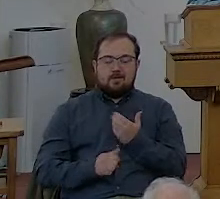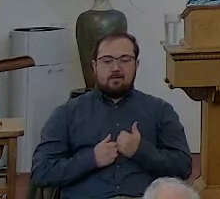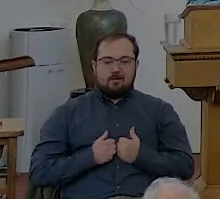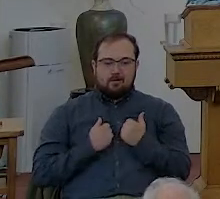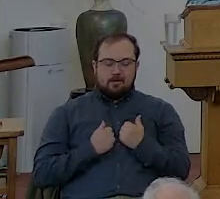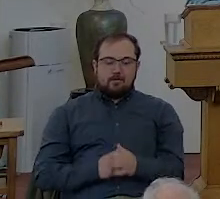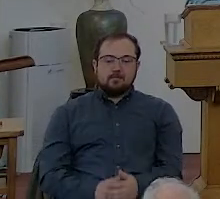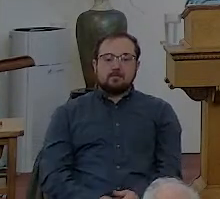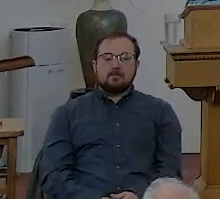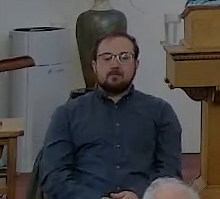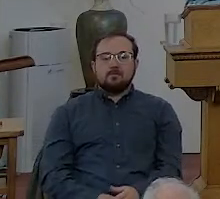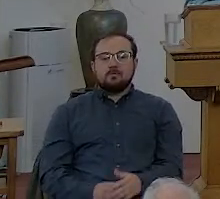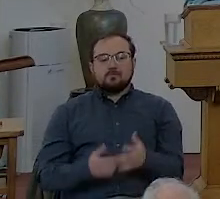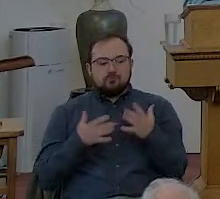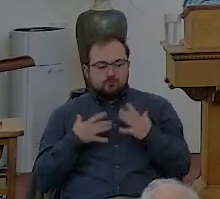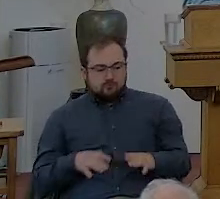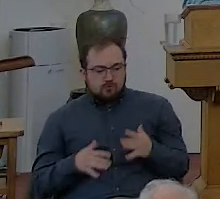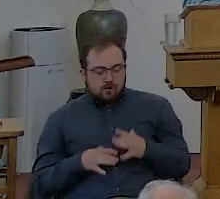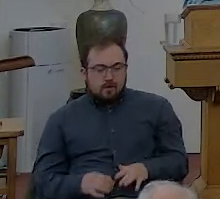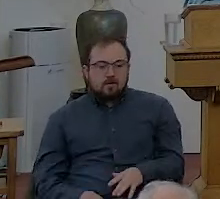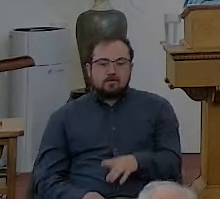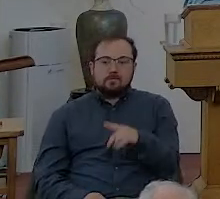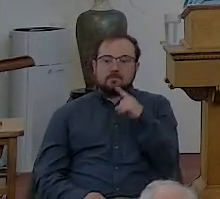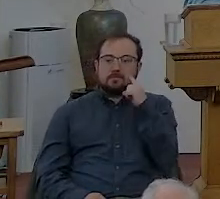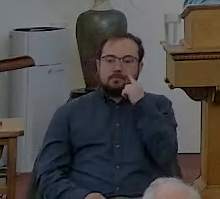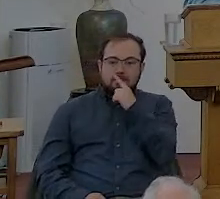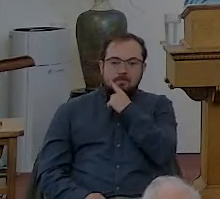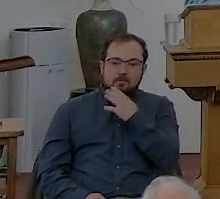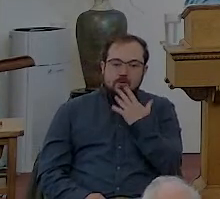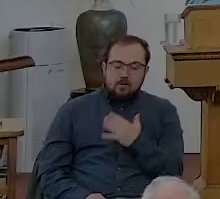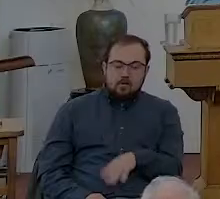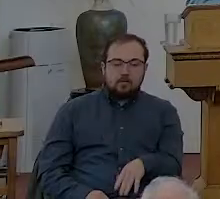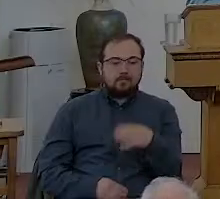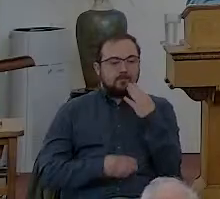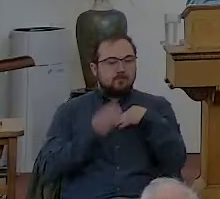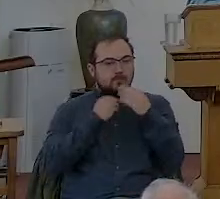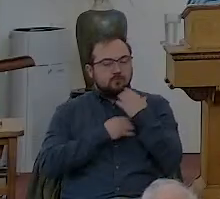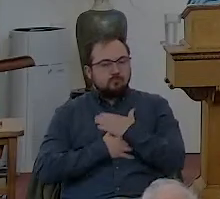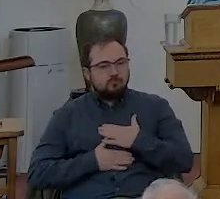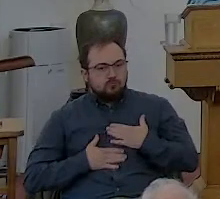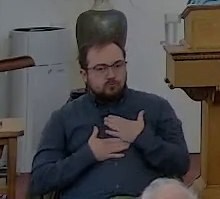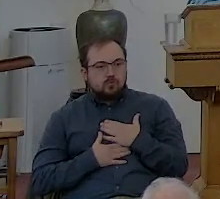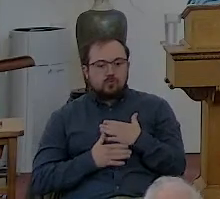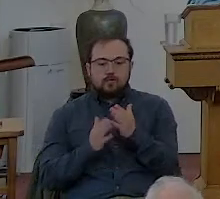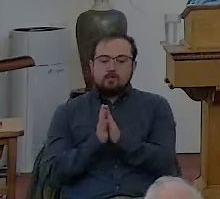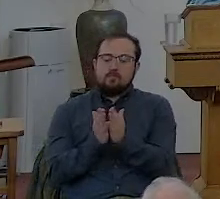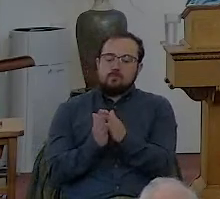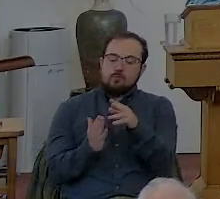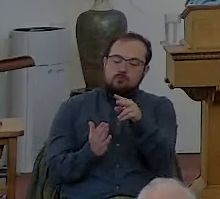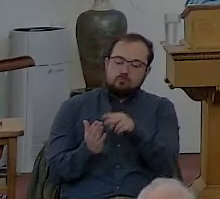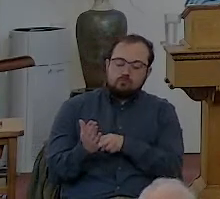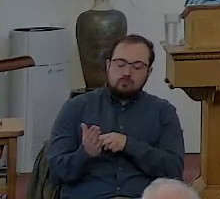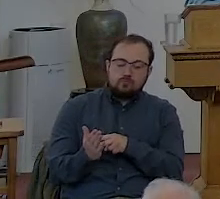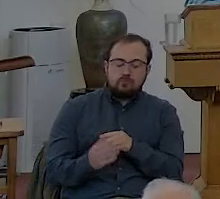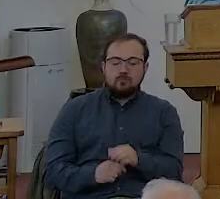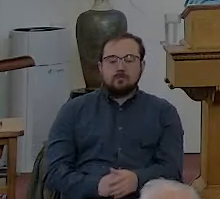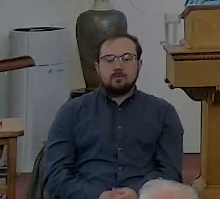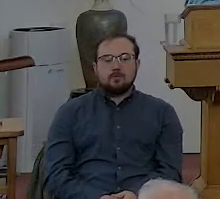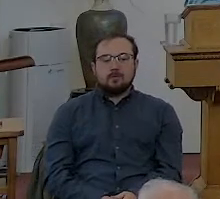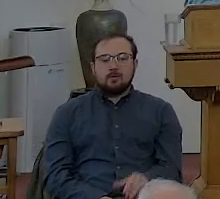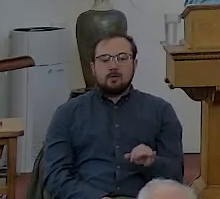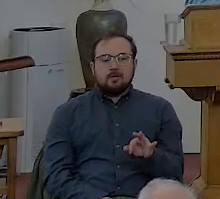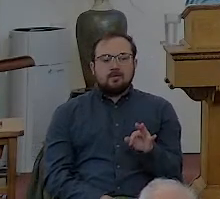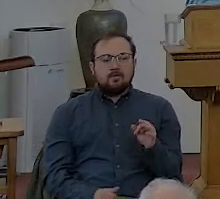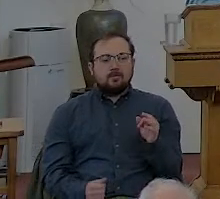we dress, the color of our eyes, what foods we enjoy, what books we read, whether we're